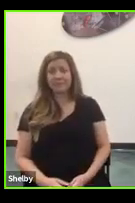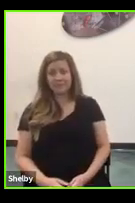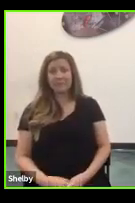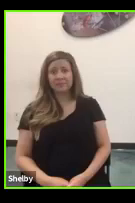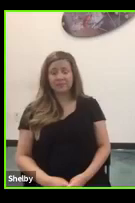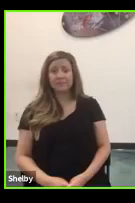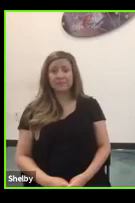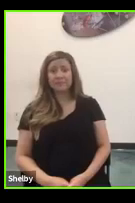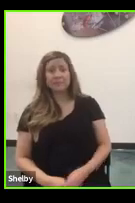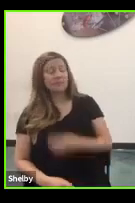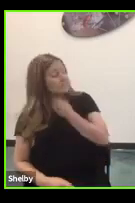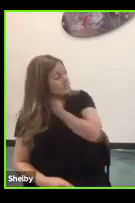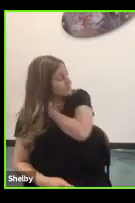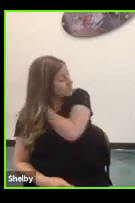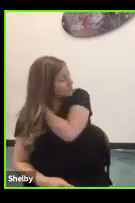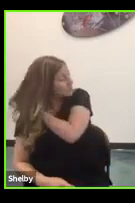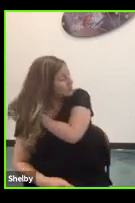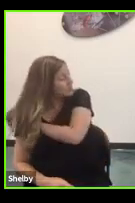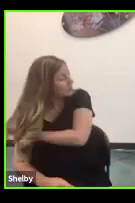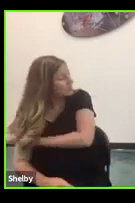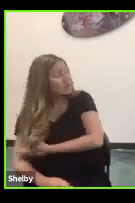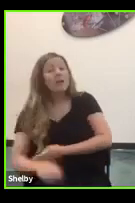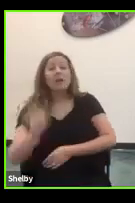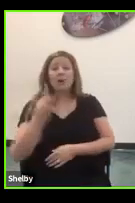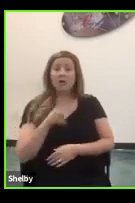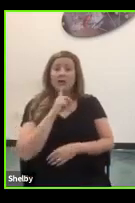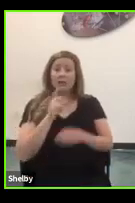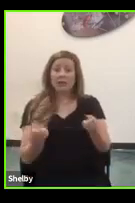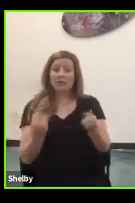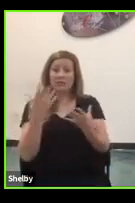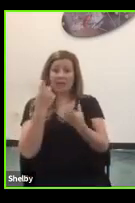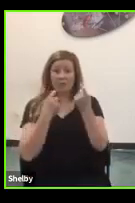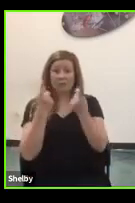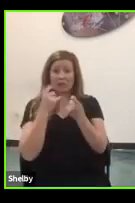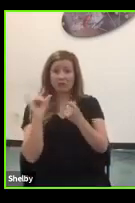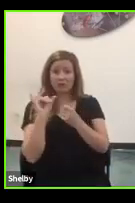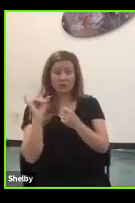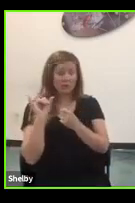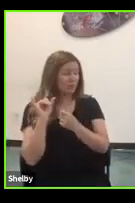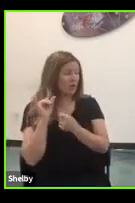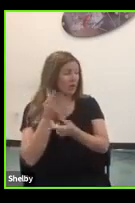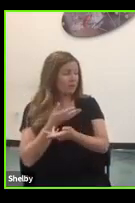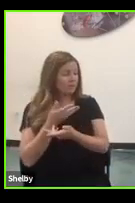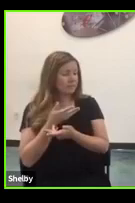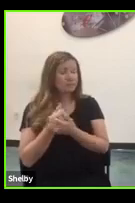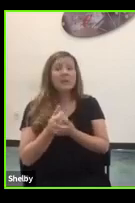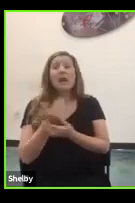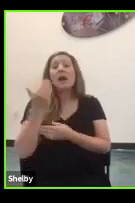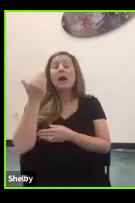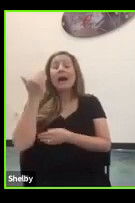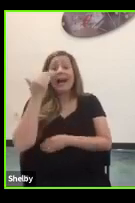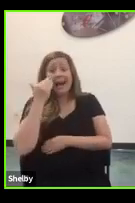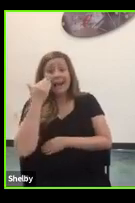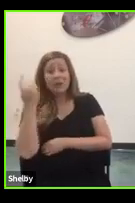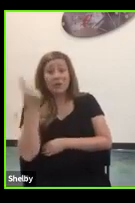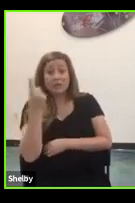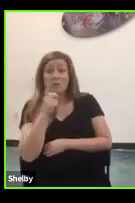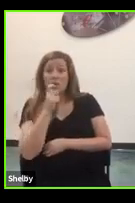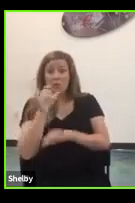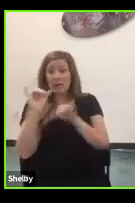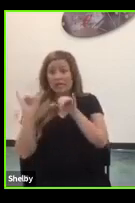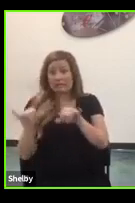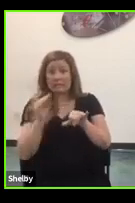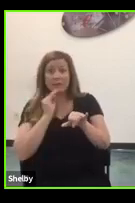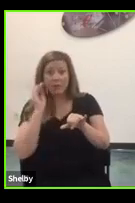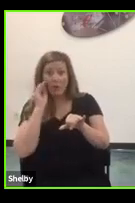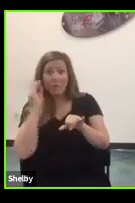Okay, so a lot of questions we've gotten to is, I know someone who is quarantined